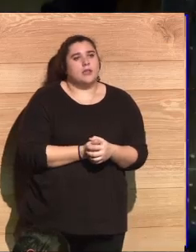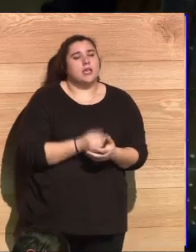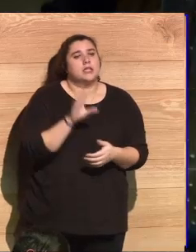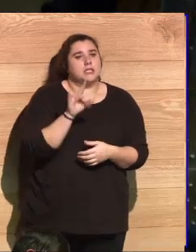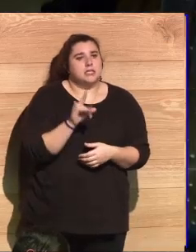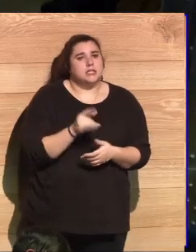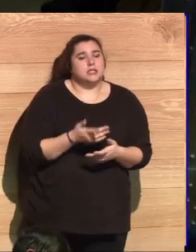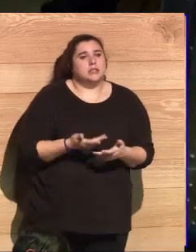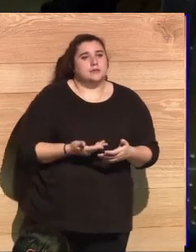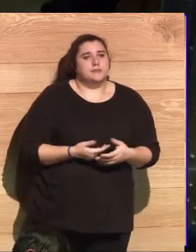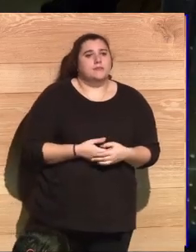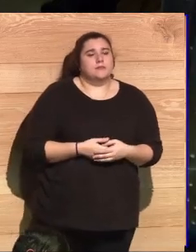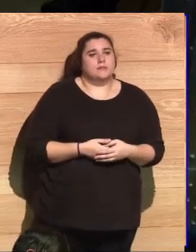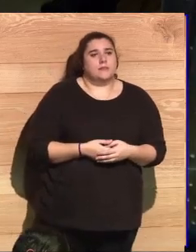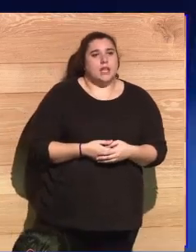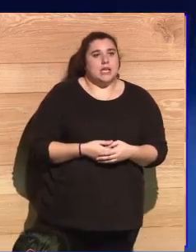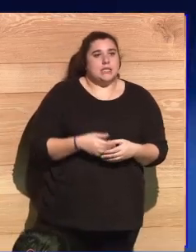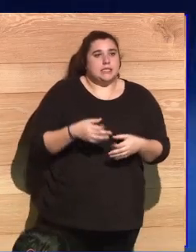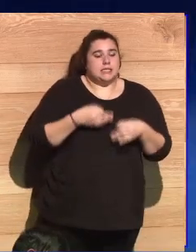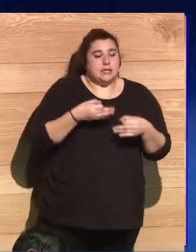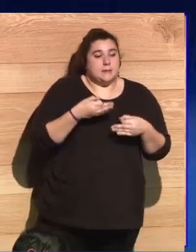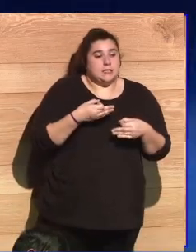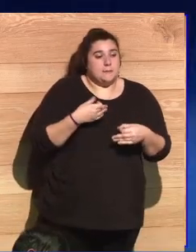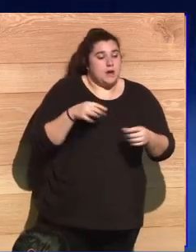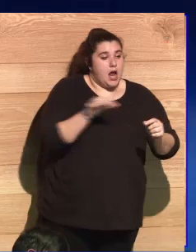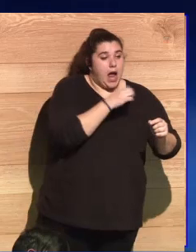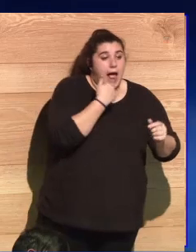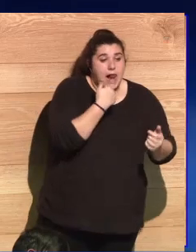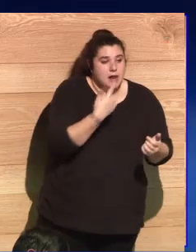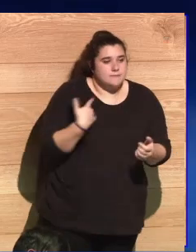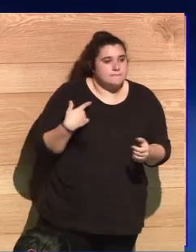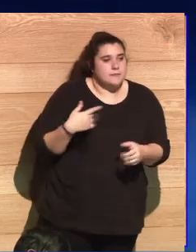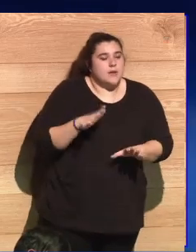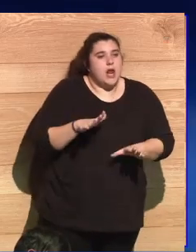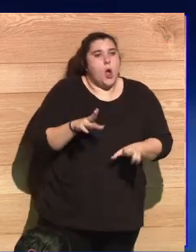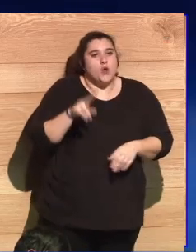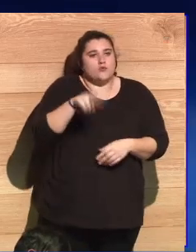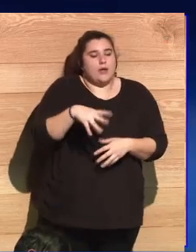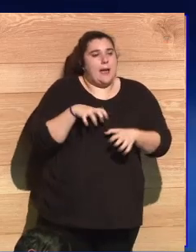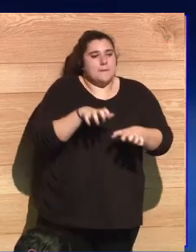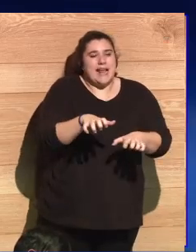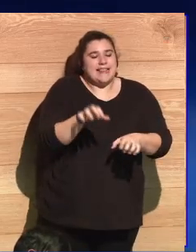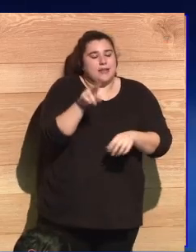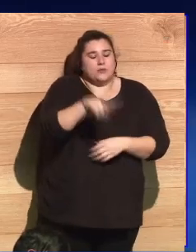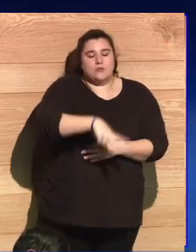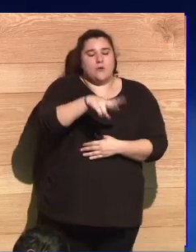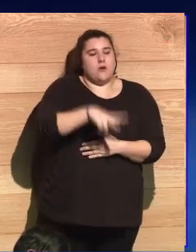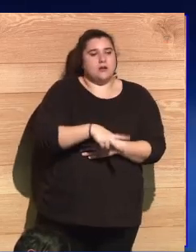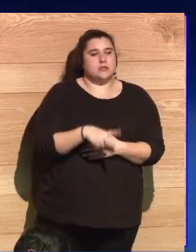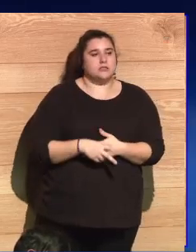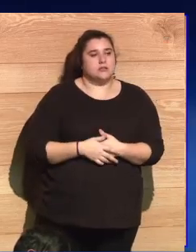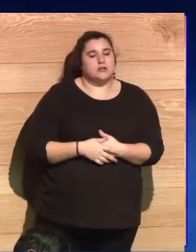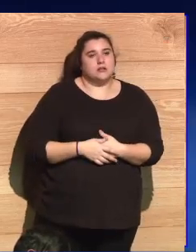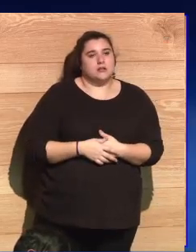Yes, I've always wanted to play an instrument, and no, I never learned how to play anything. In school, when I